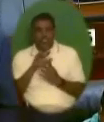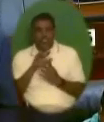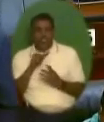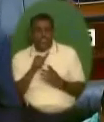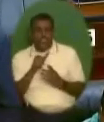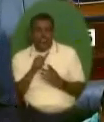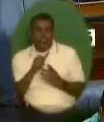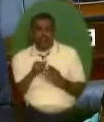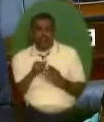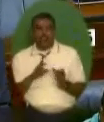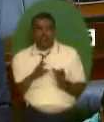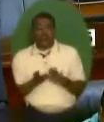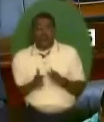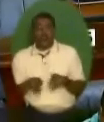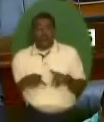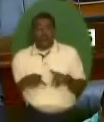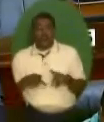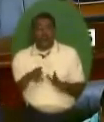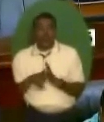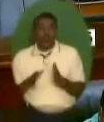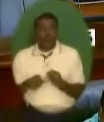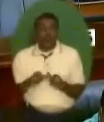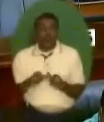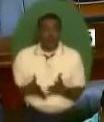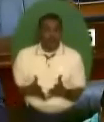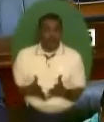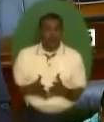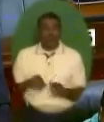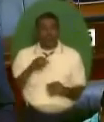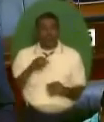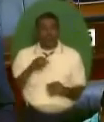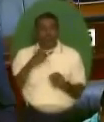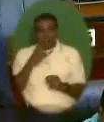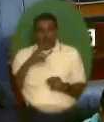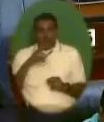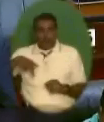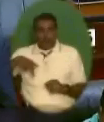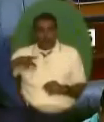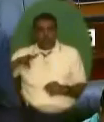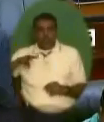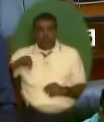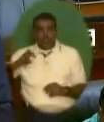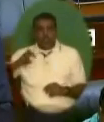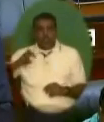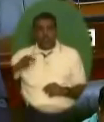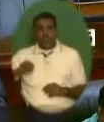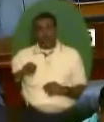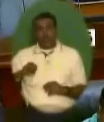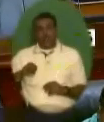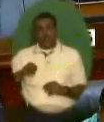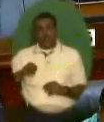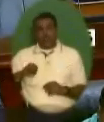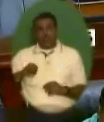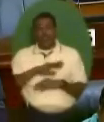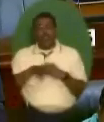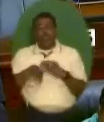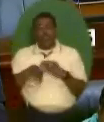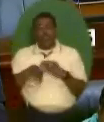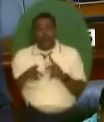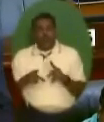clear casualties. It is the view of the PNM that contracts are to be determined by approved public service